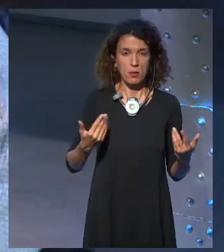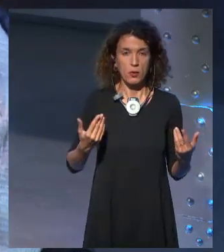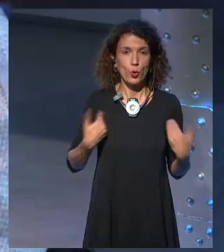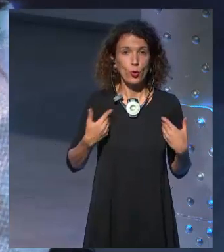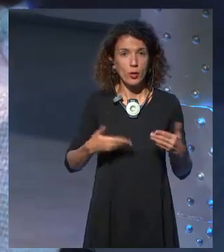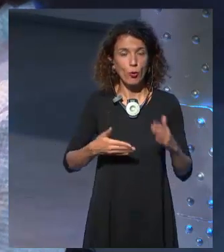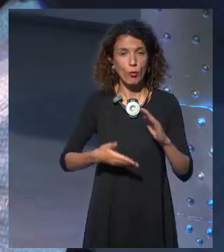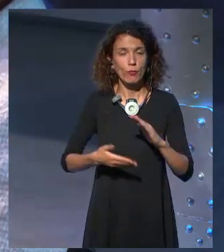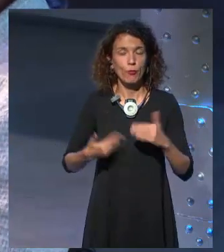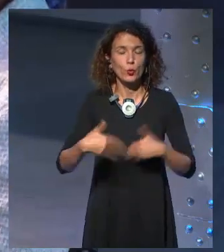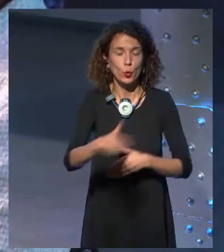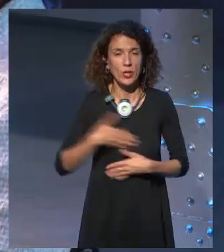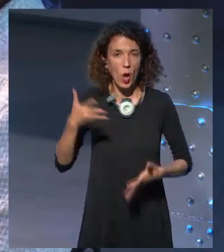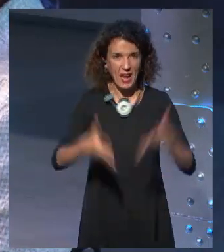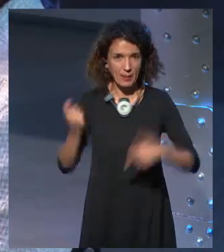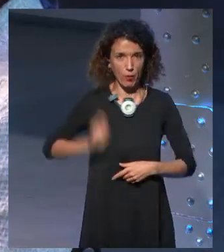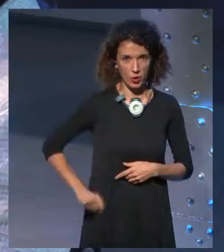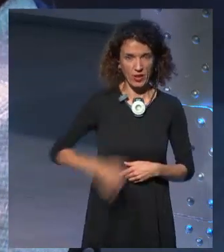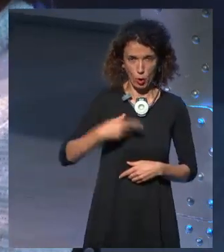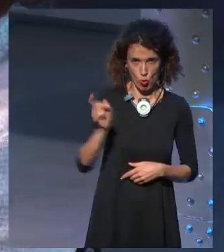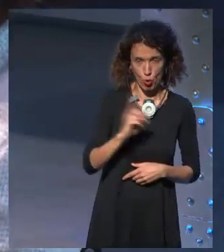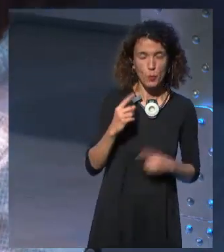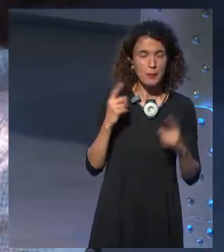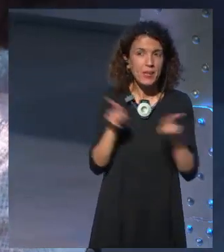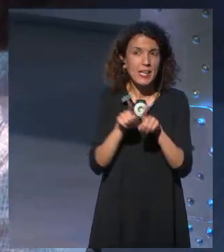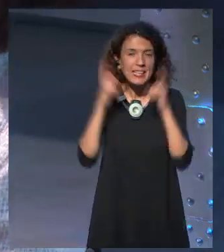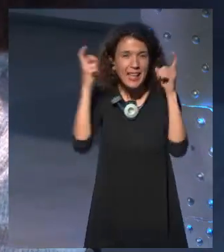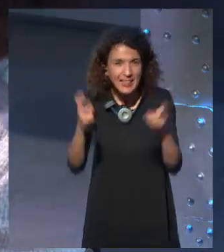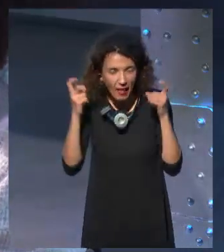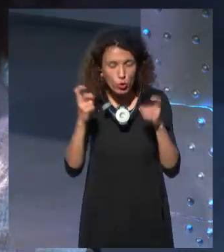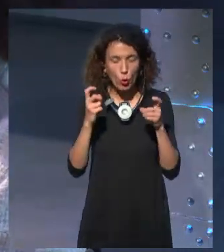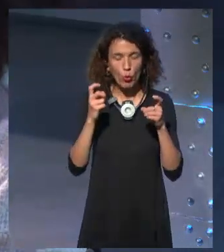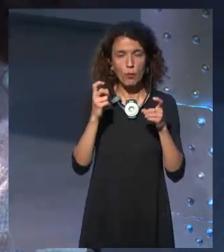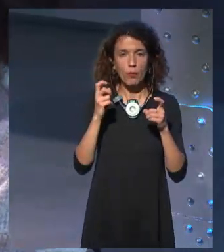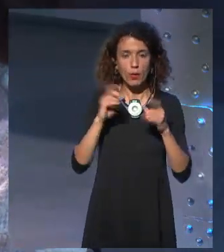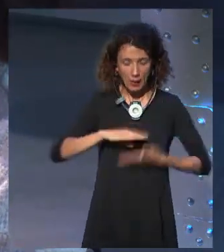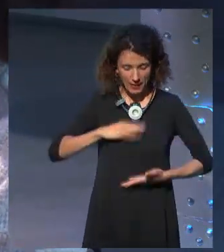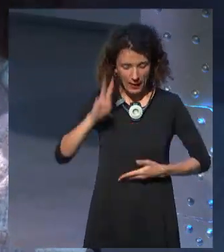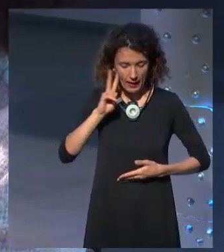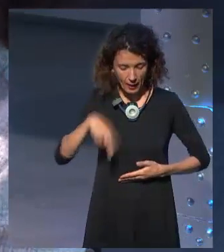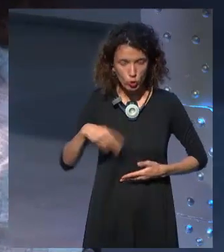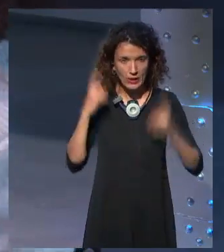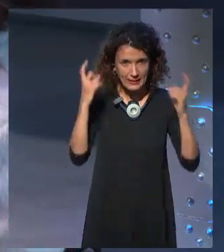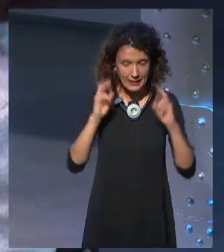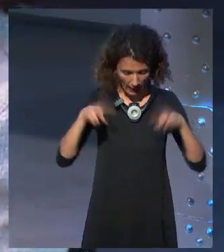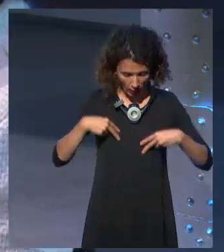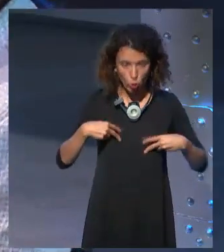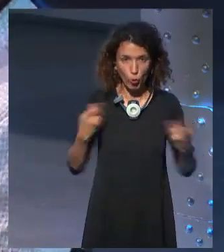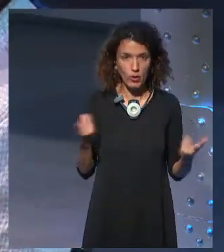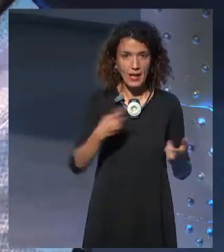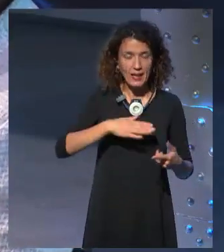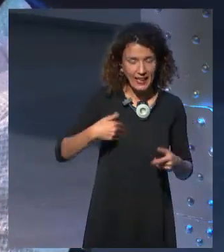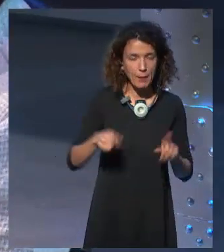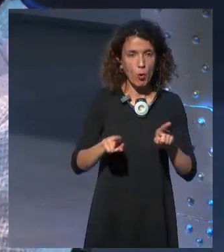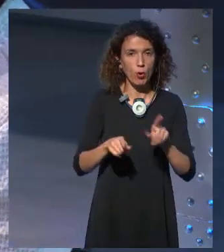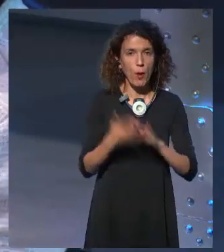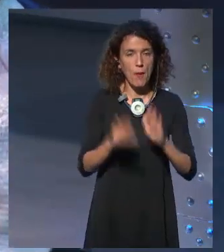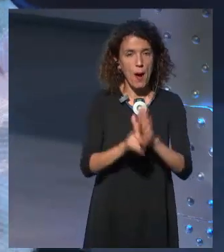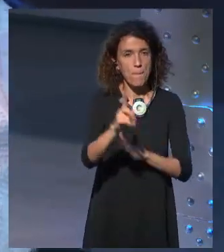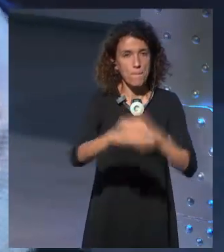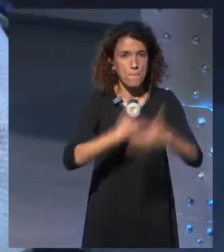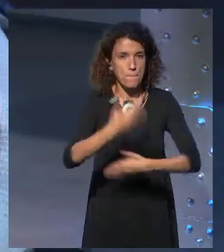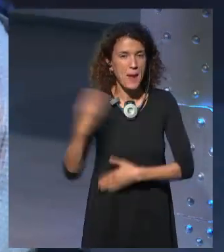better. And you can both recognize your competency, and it may be that you're moving different chairs in the orchestra. You can always recognize your